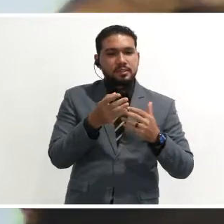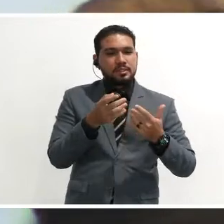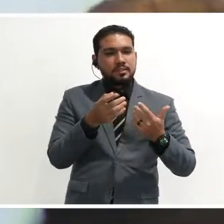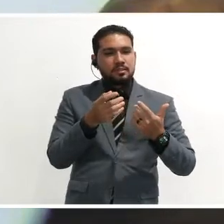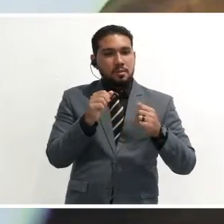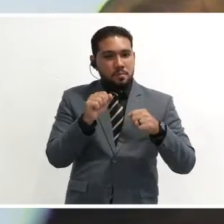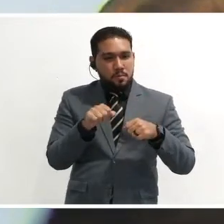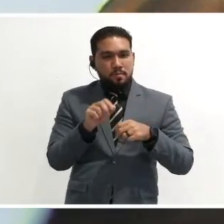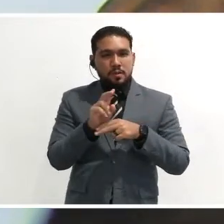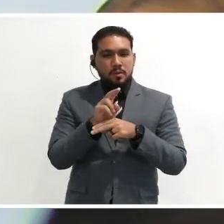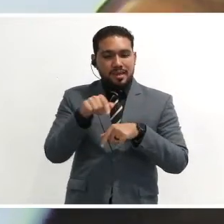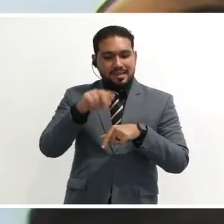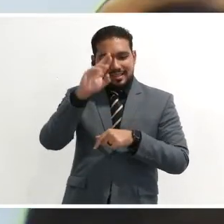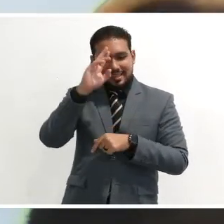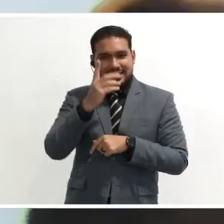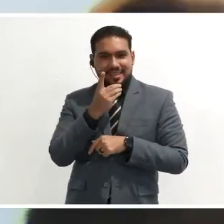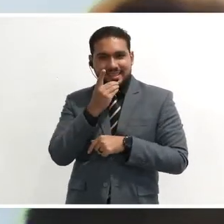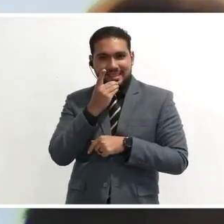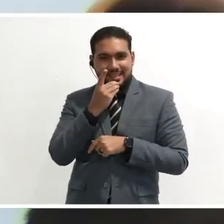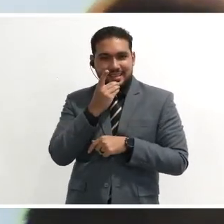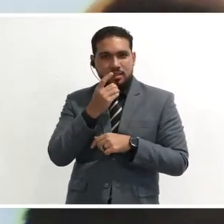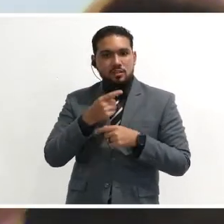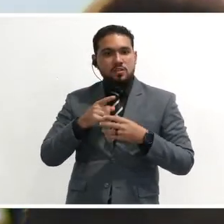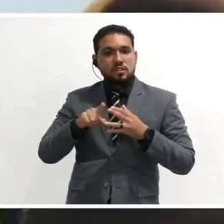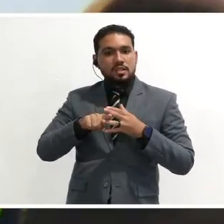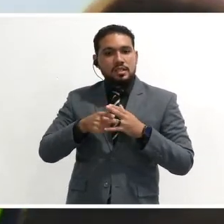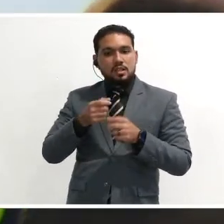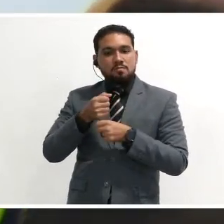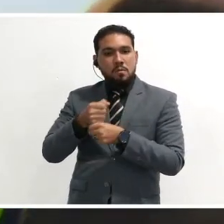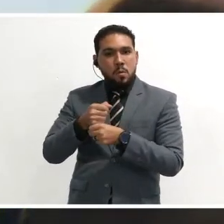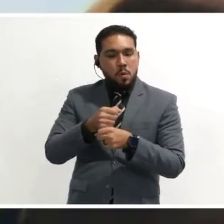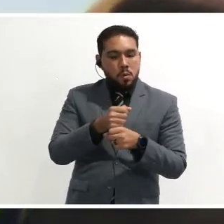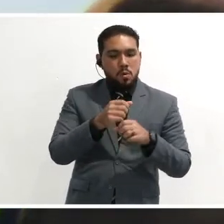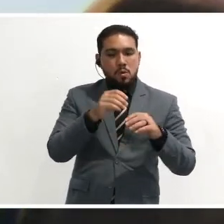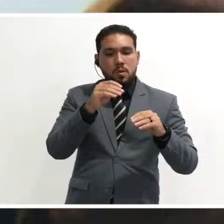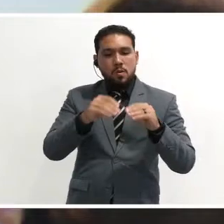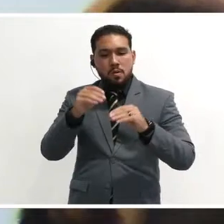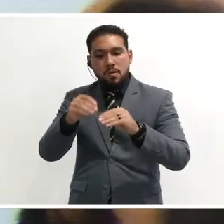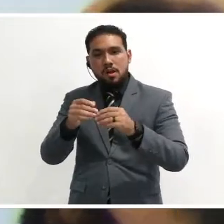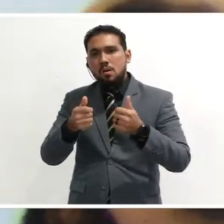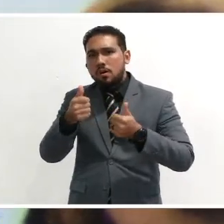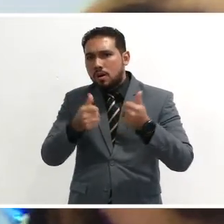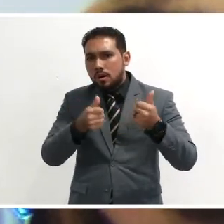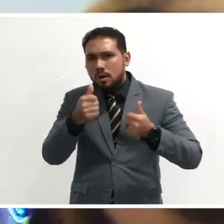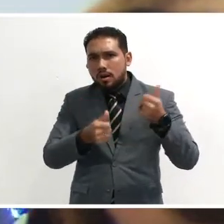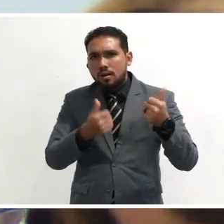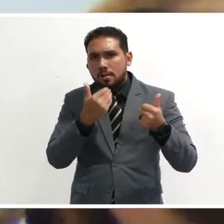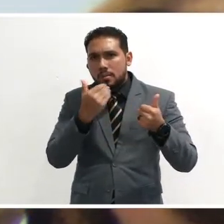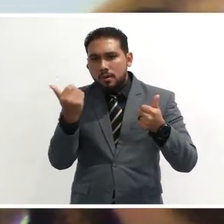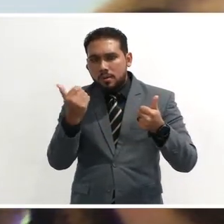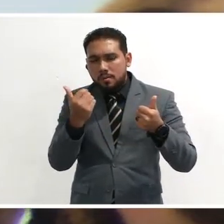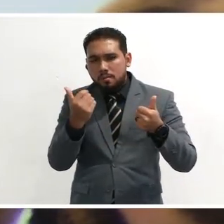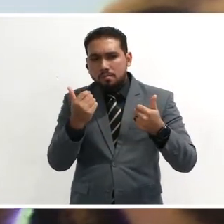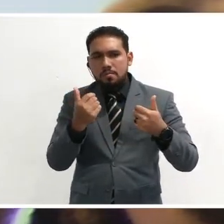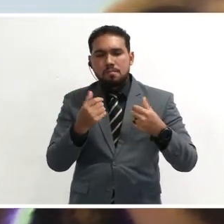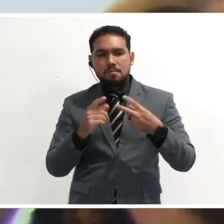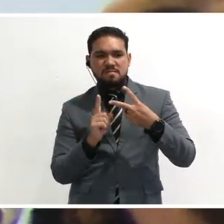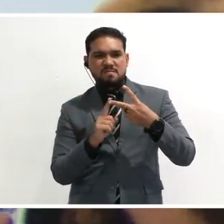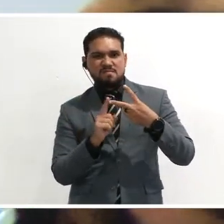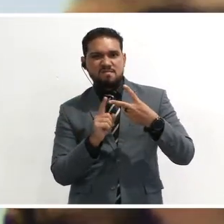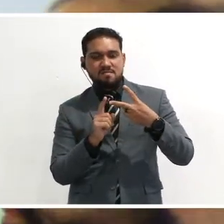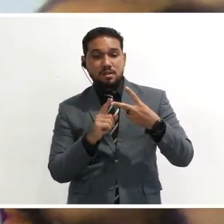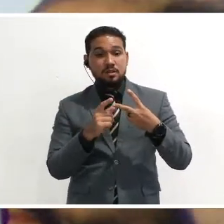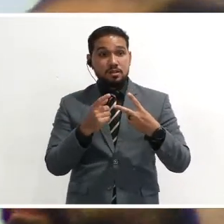question is, because of the complexity of semiconductors increase each year, do you think AI is key